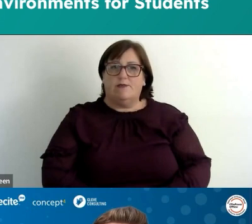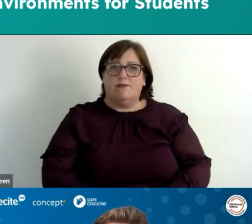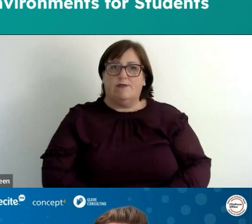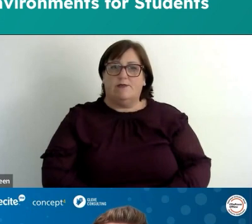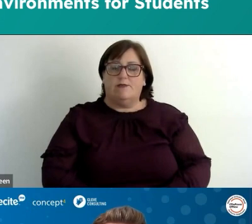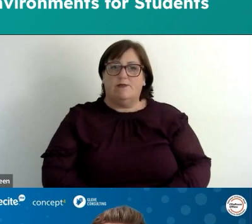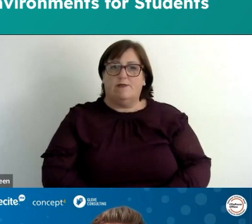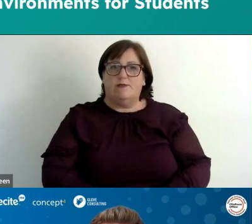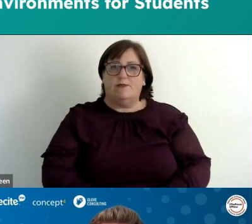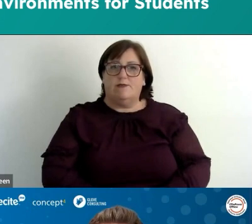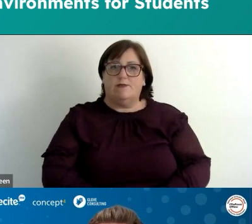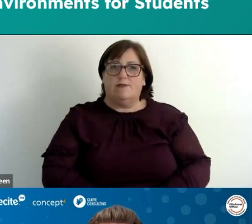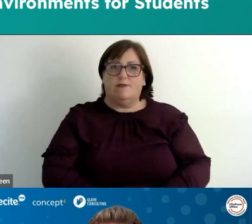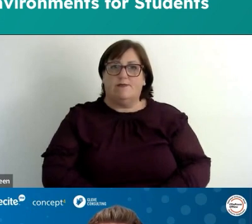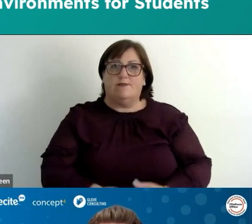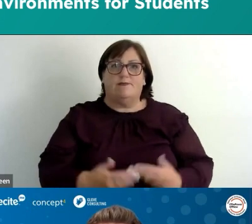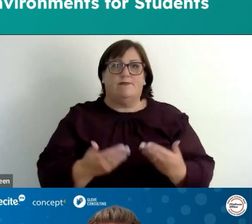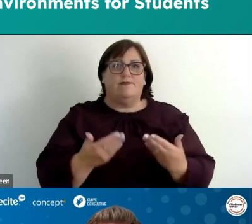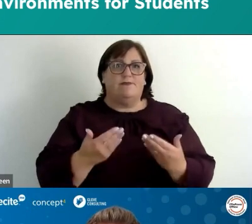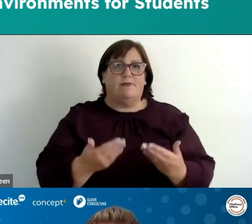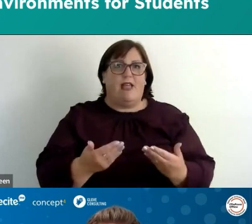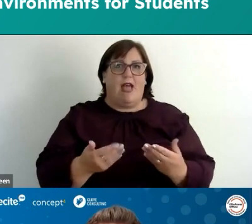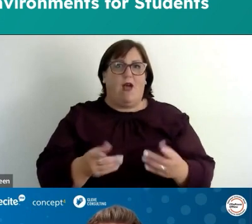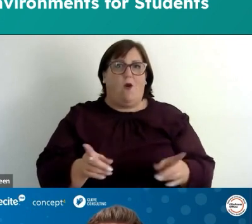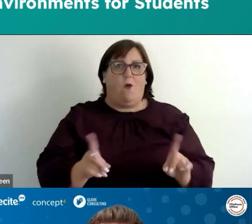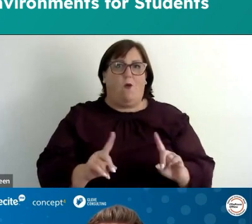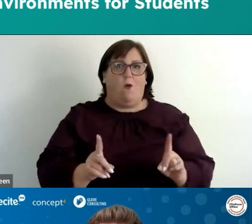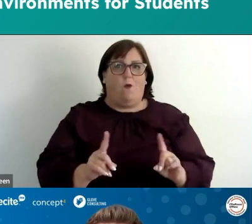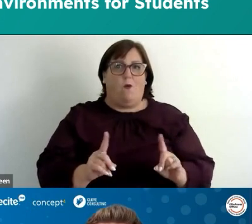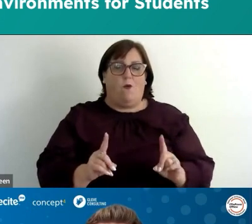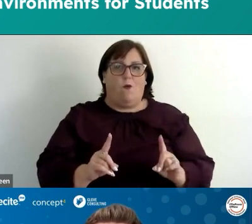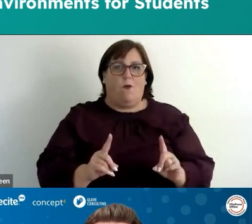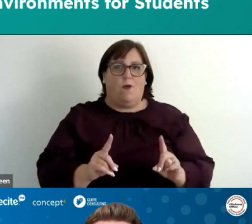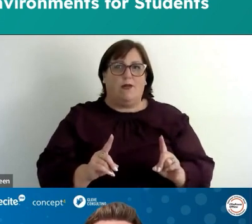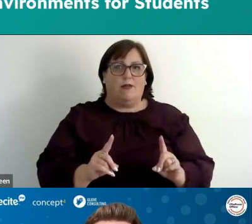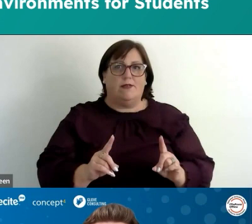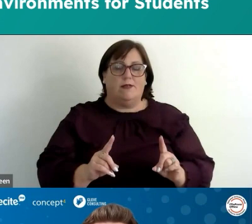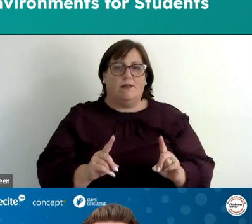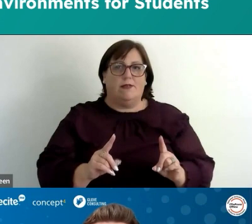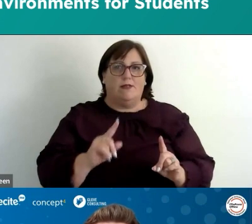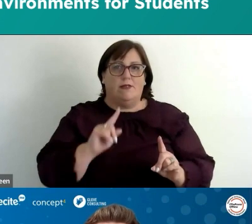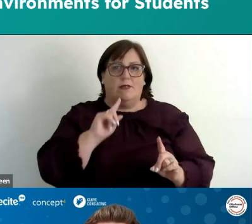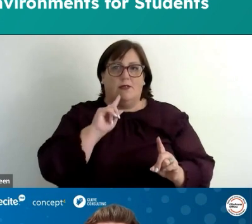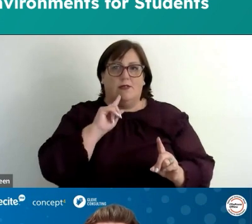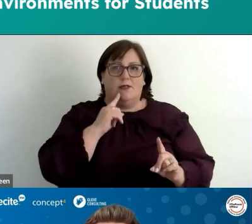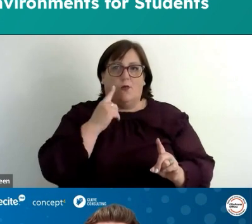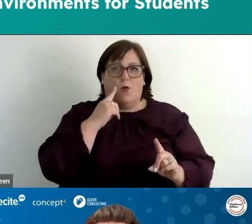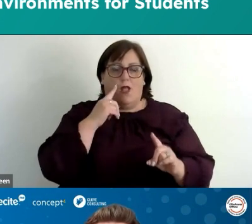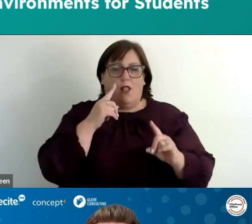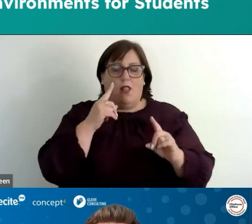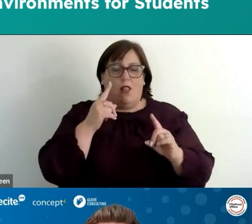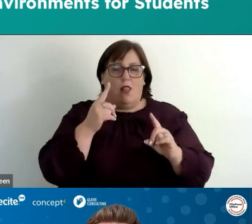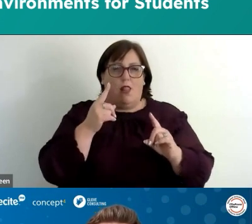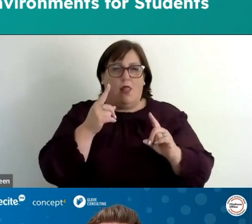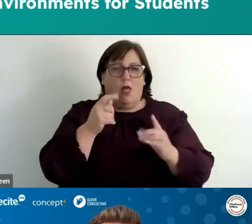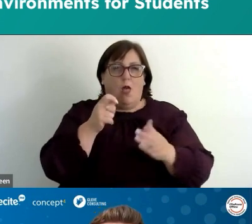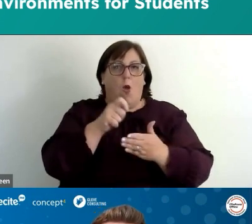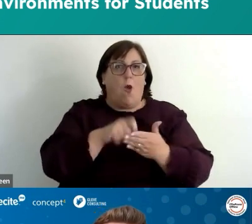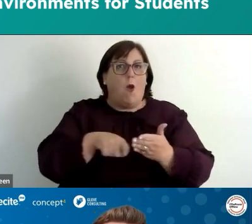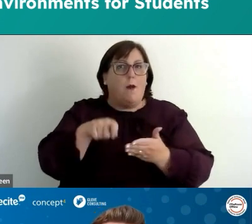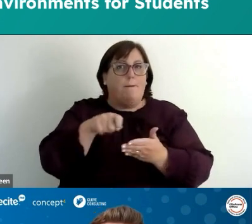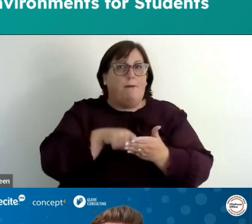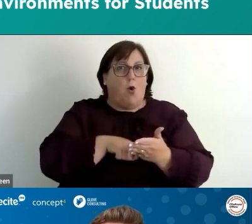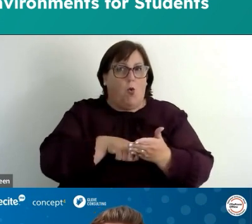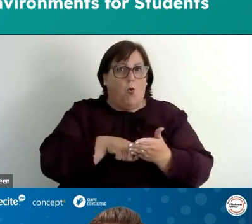So what we're going to do now is we're going to jump in and we are going to look at some polls before we get started with